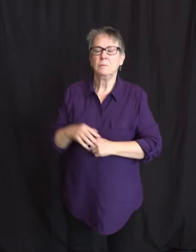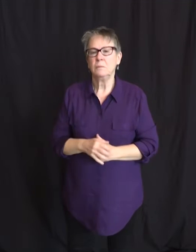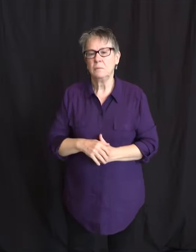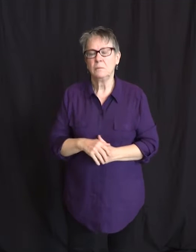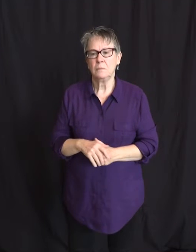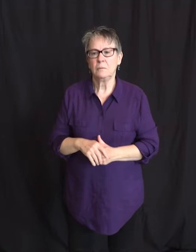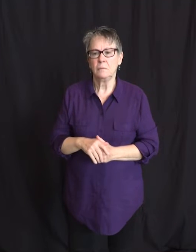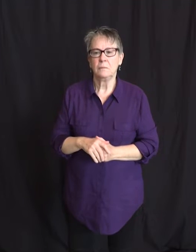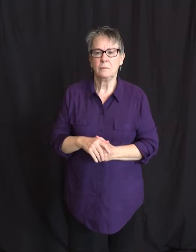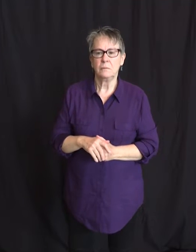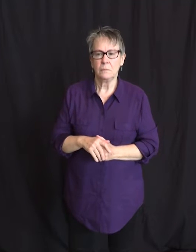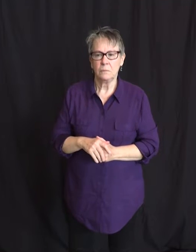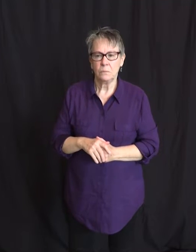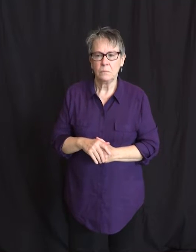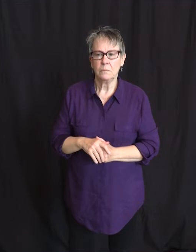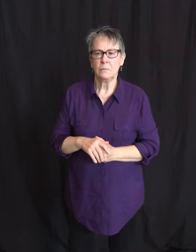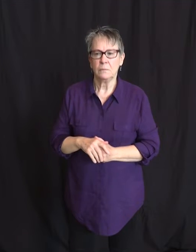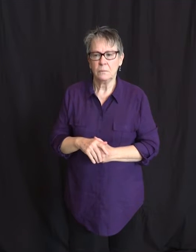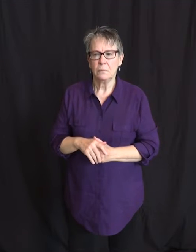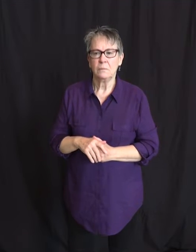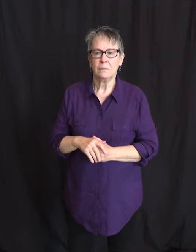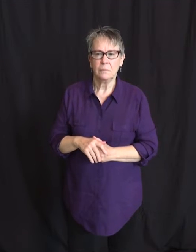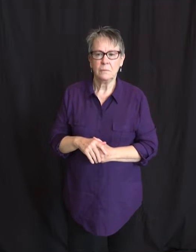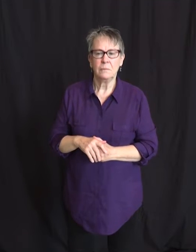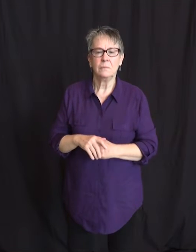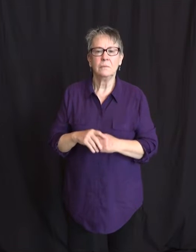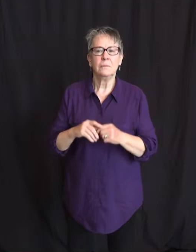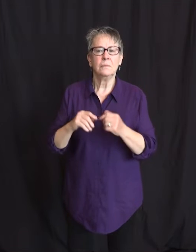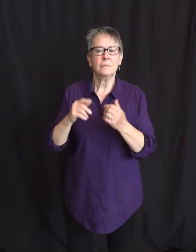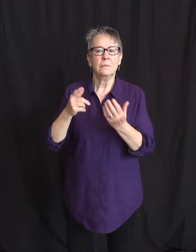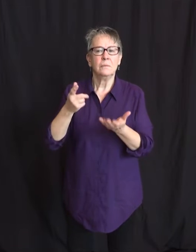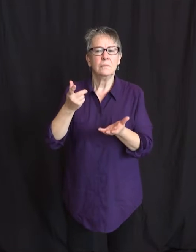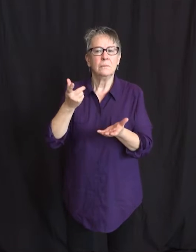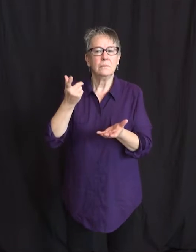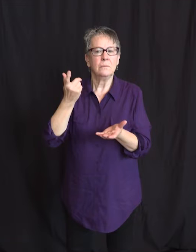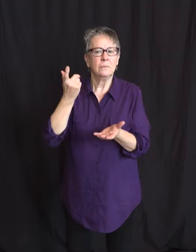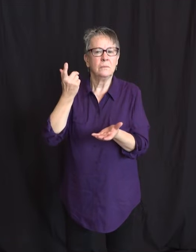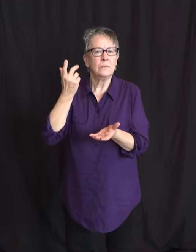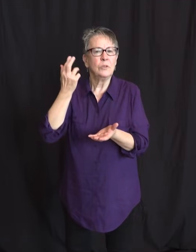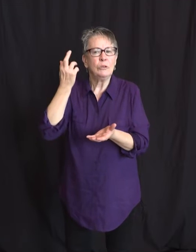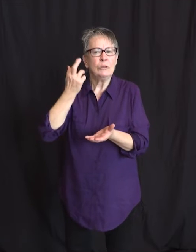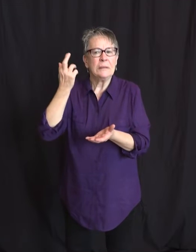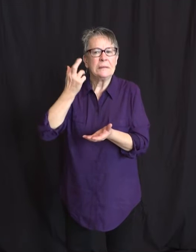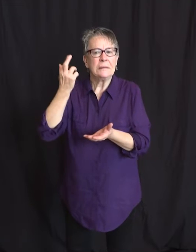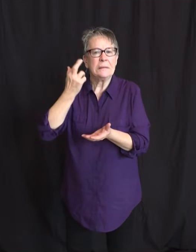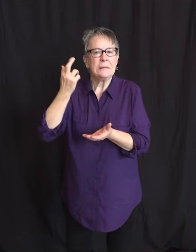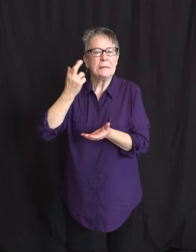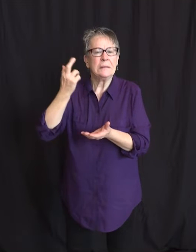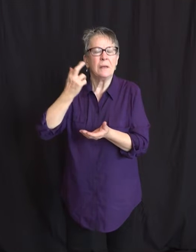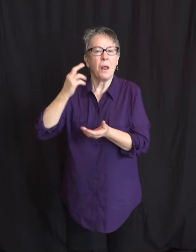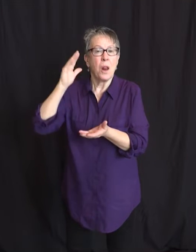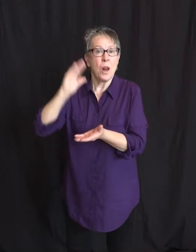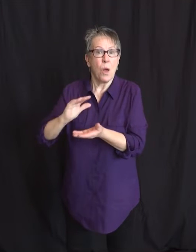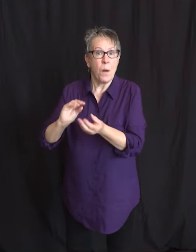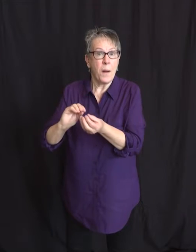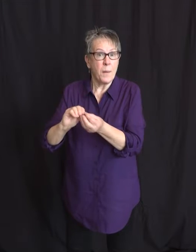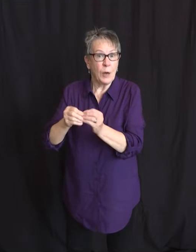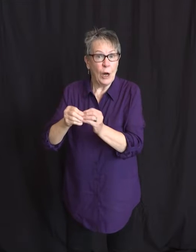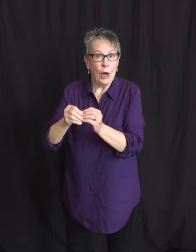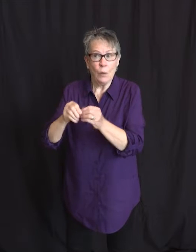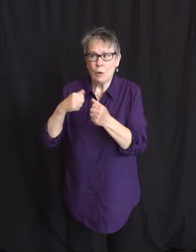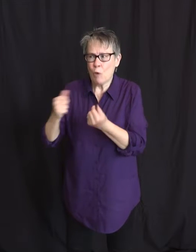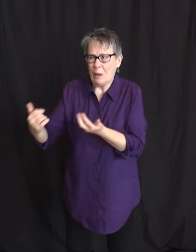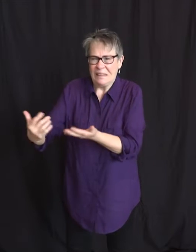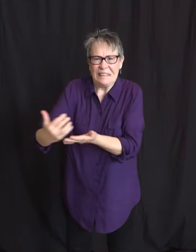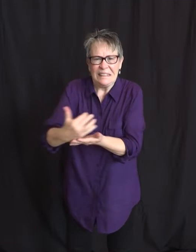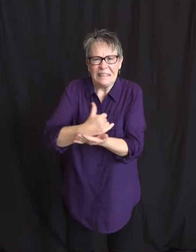been reporting in the past. So we try to collect this data in the morning, but the hospital data is from 10 p.m. the night before.